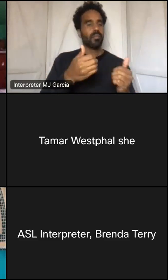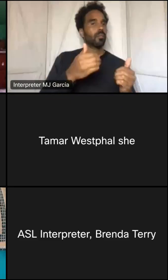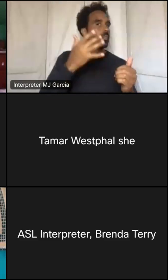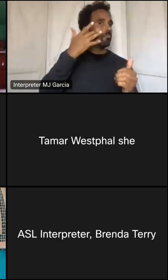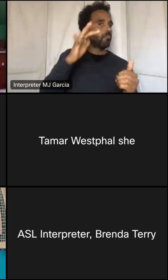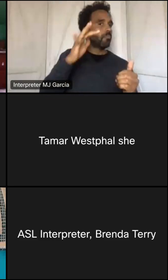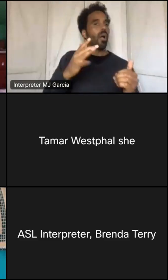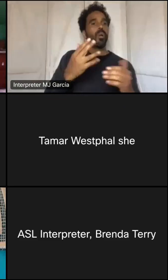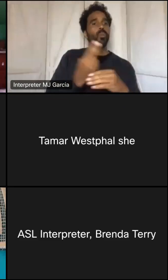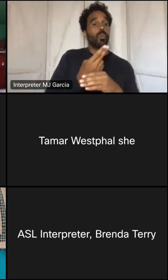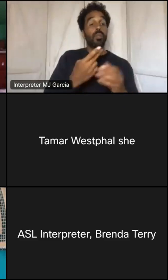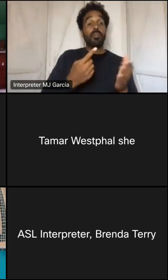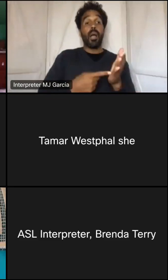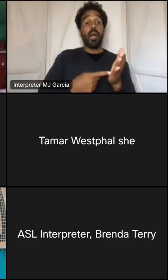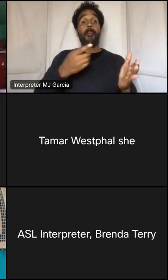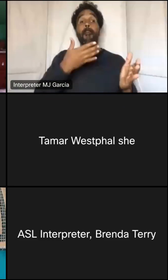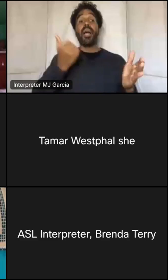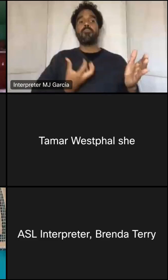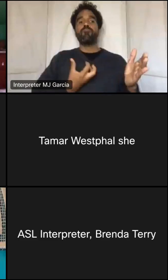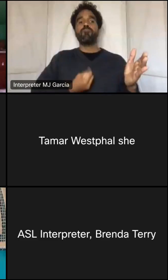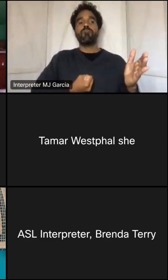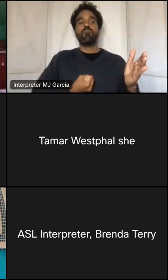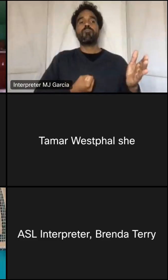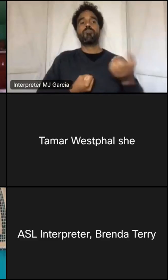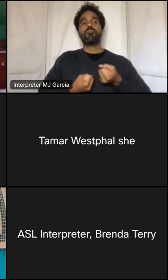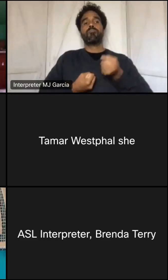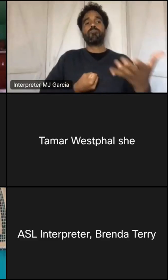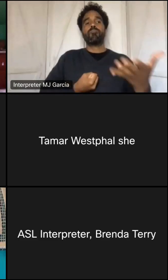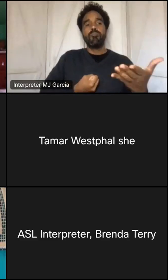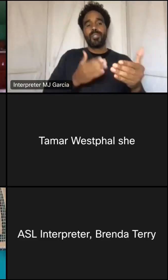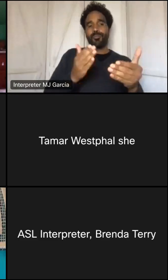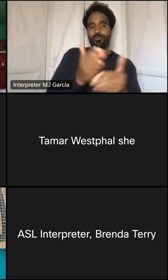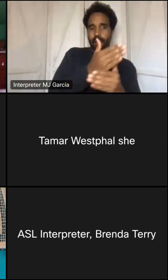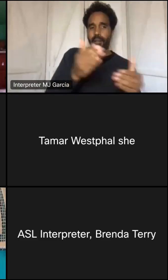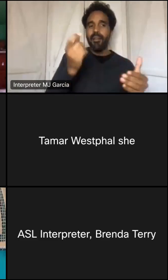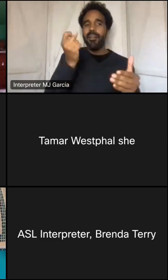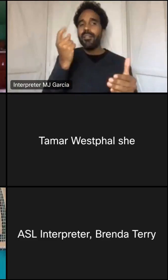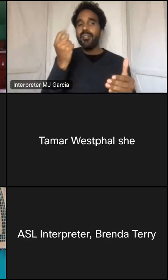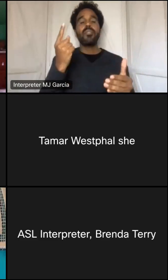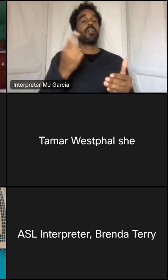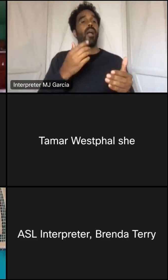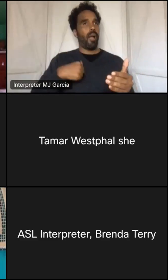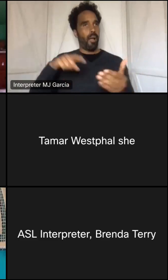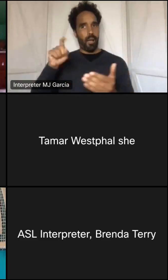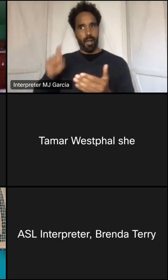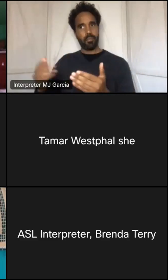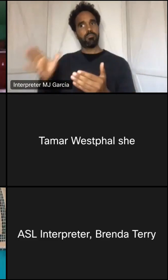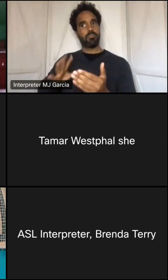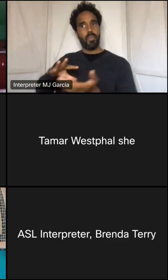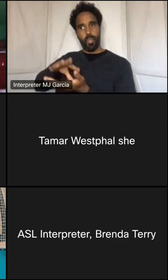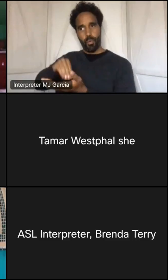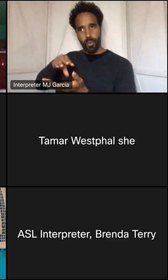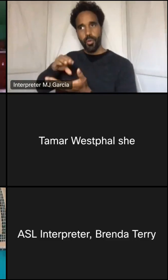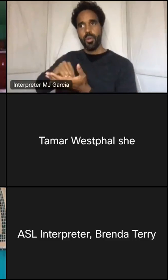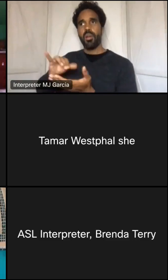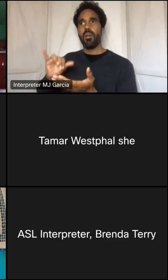that aren't meant for everyone, right? And those were all things that I had to learn and skills that helped me become a better advocate. And